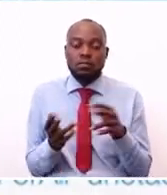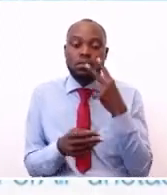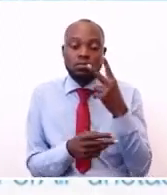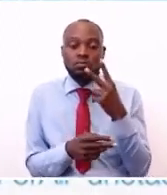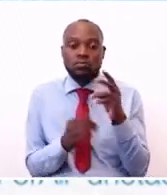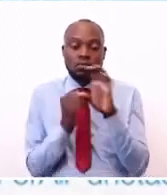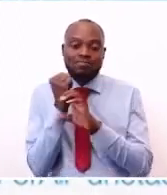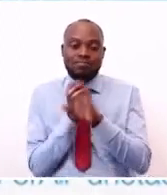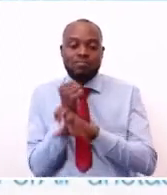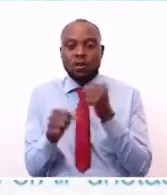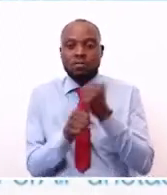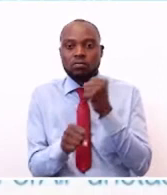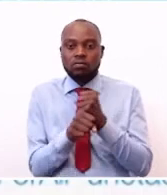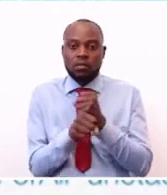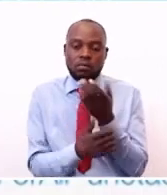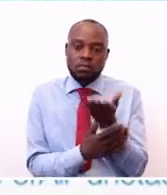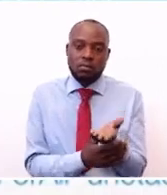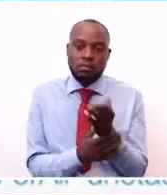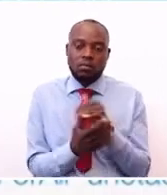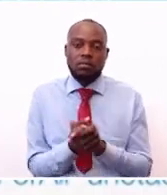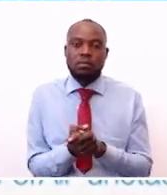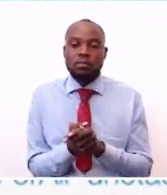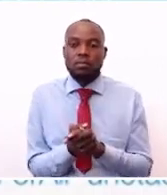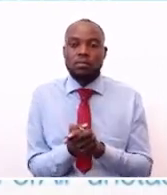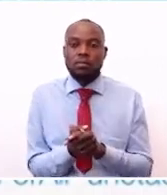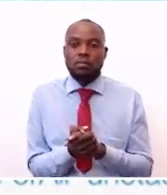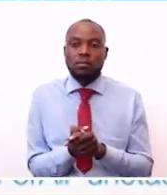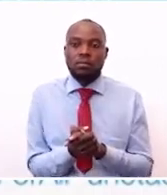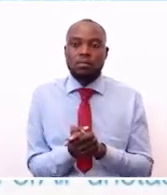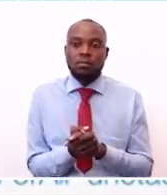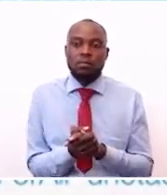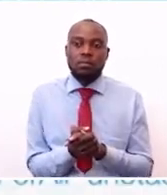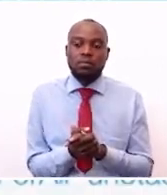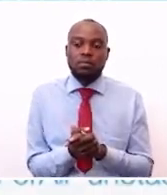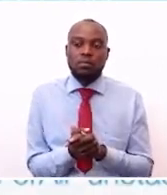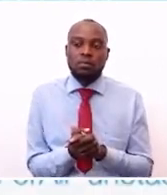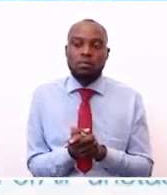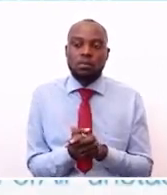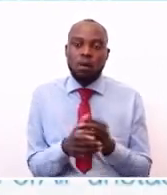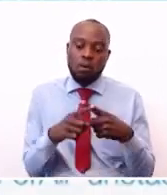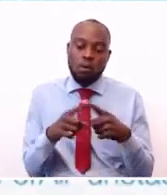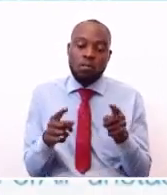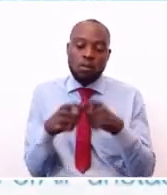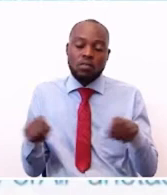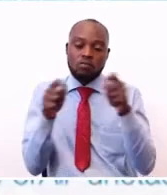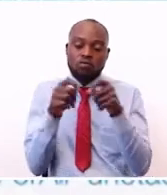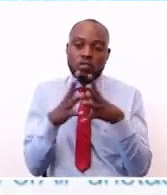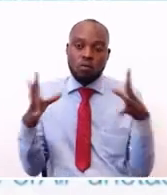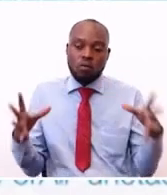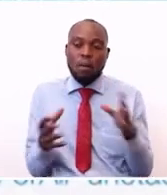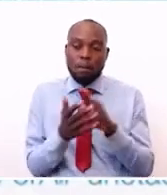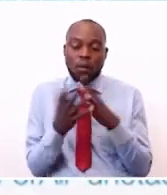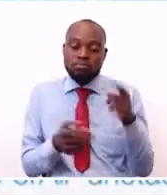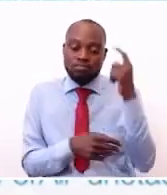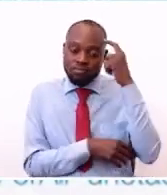countries are using their SDRs in a way that's almost unprecedented. But it's important to bear in mind,